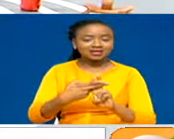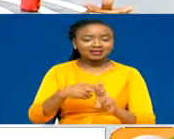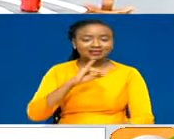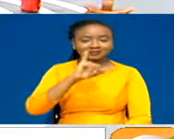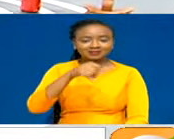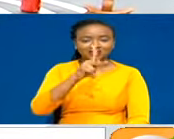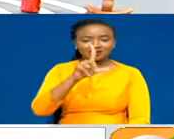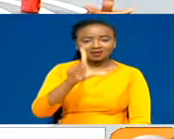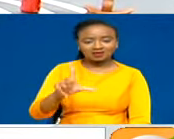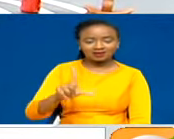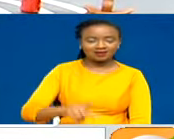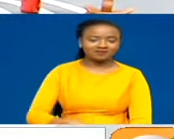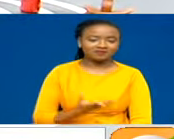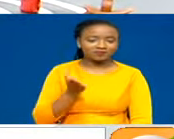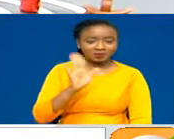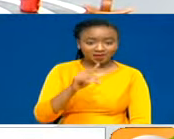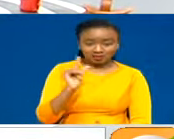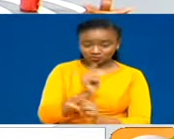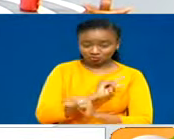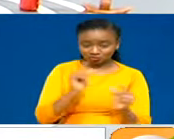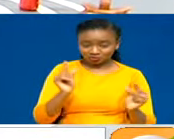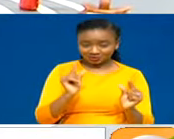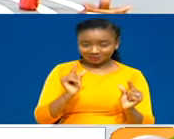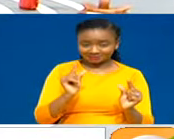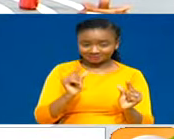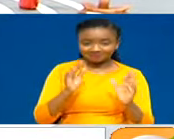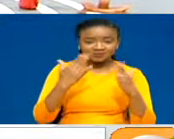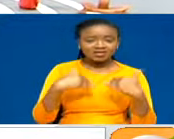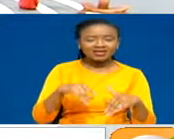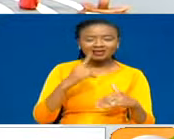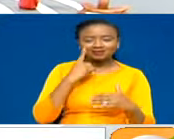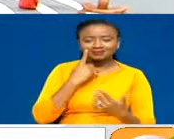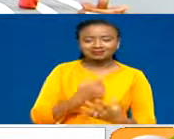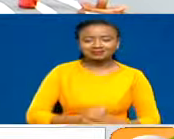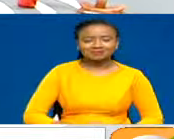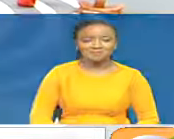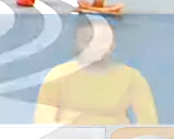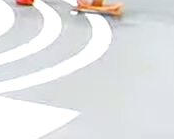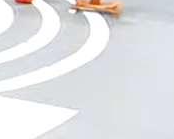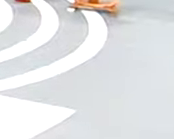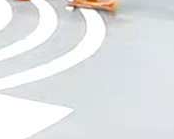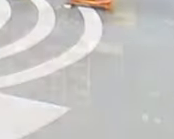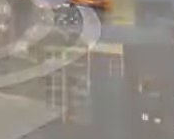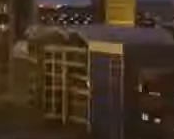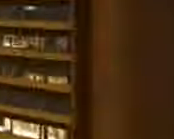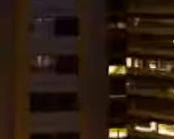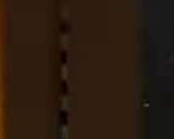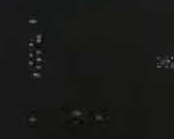JKLive. JKLive takes a break. We'll be back in a moment.